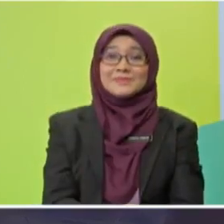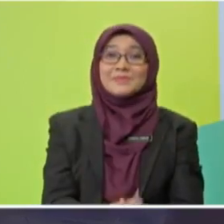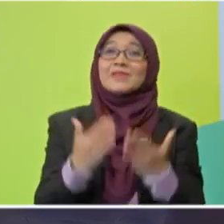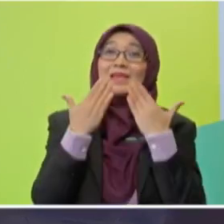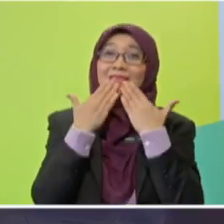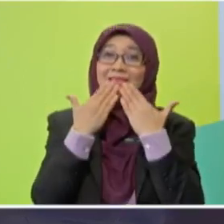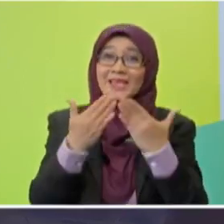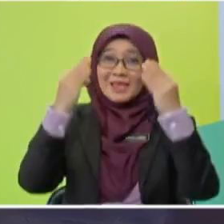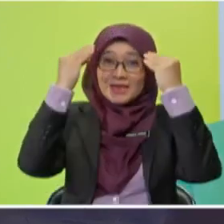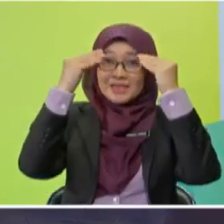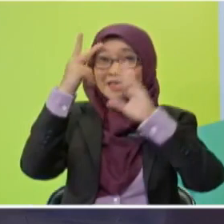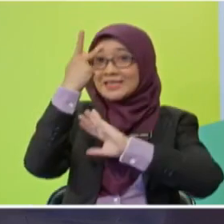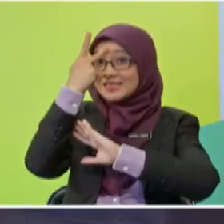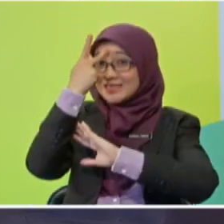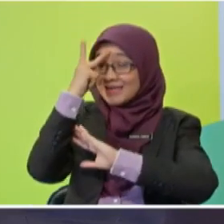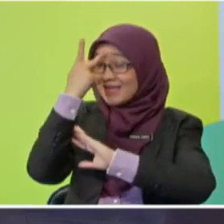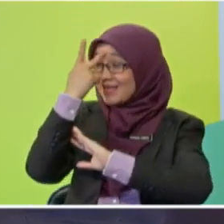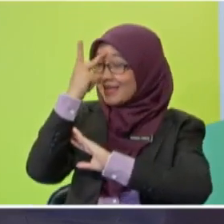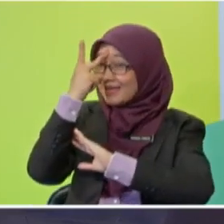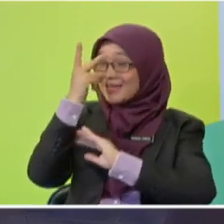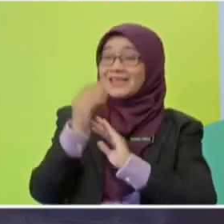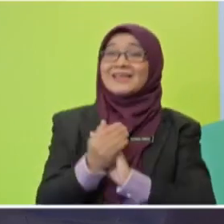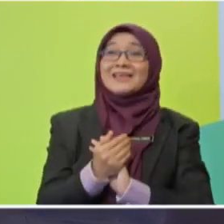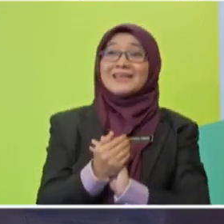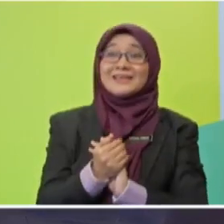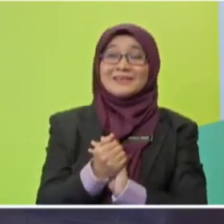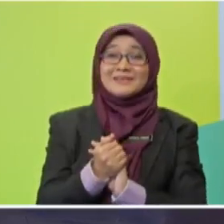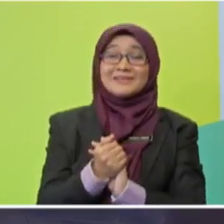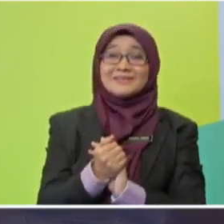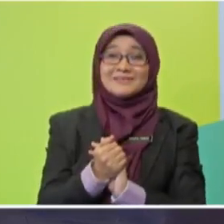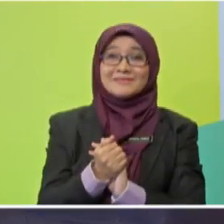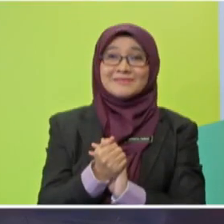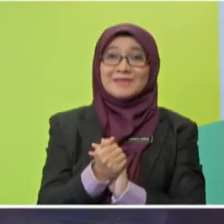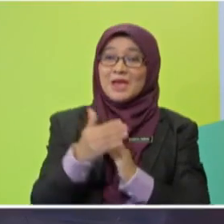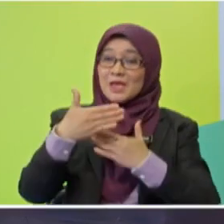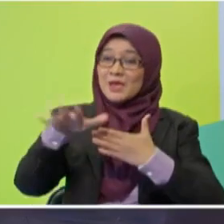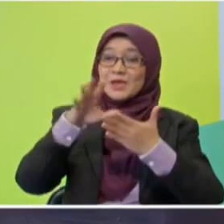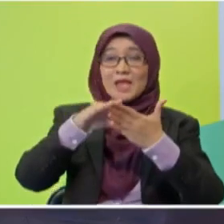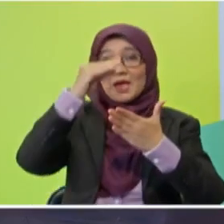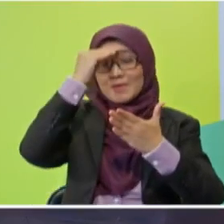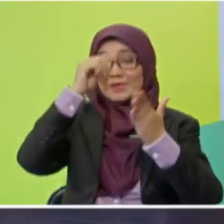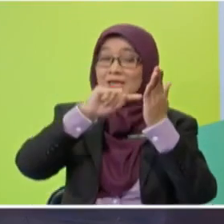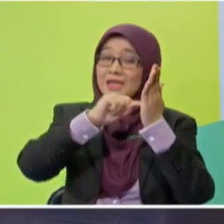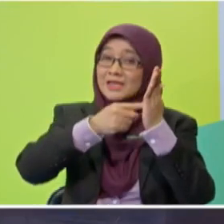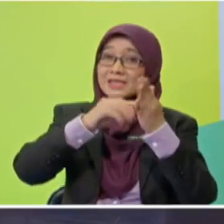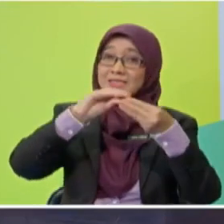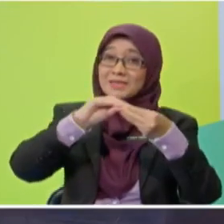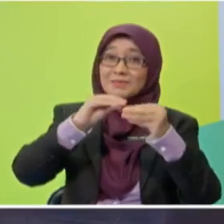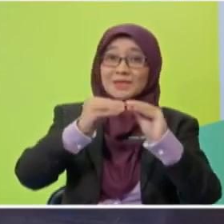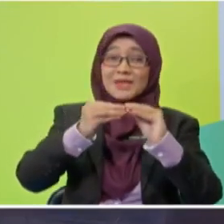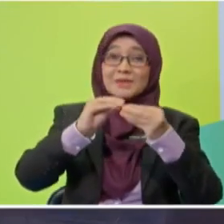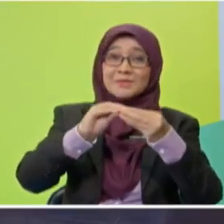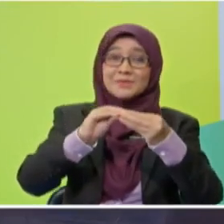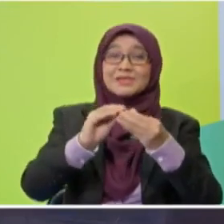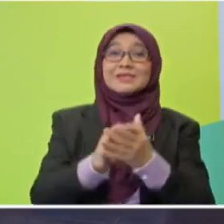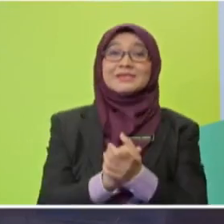thank Teacher Kala for such an amazing session today, with all of us learning about decimal numbers. Thank you so much, Teacher. Really appreciate your time. And of